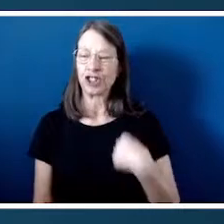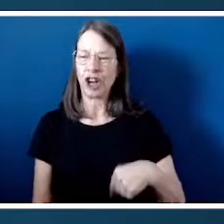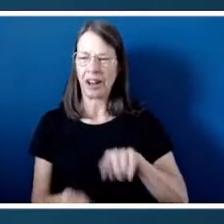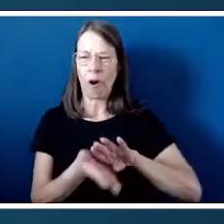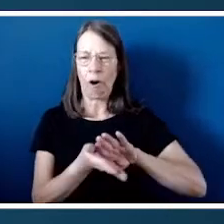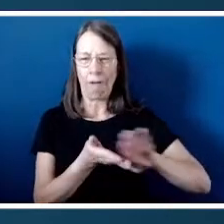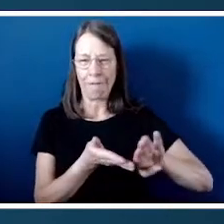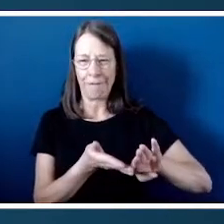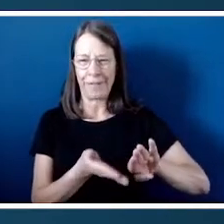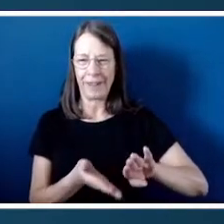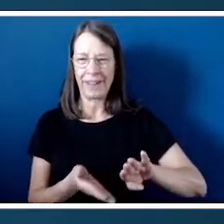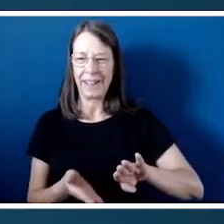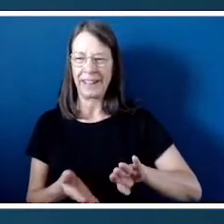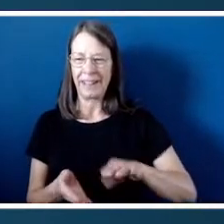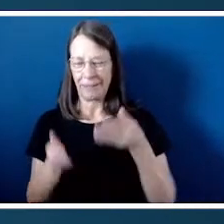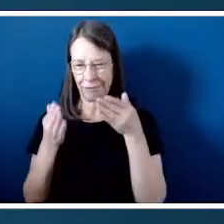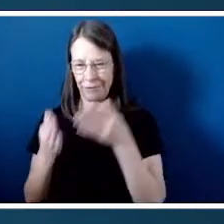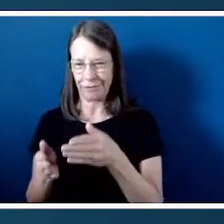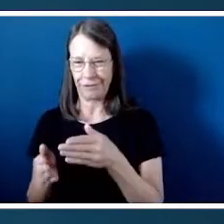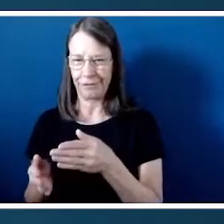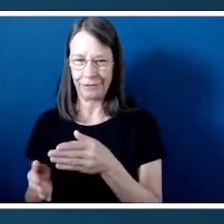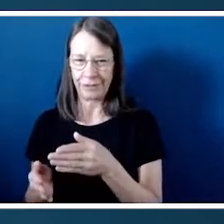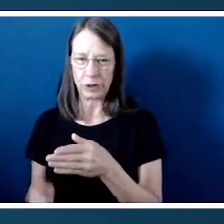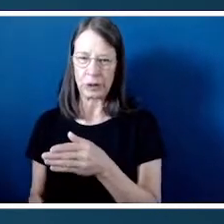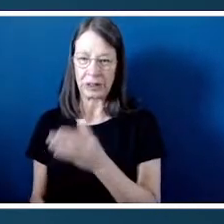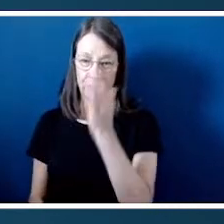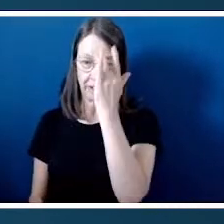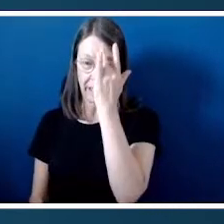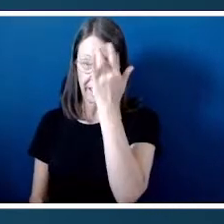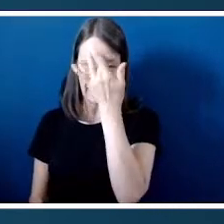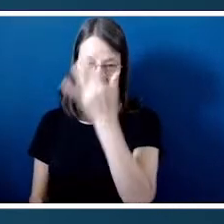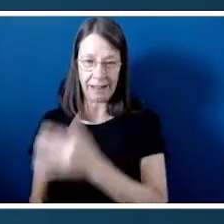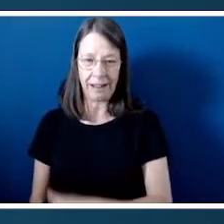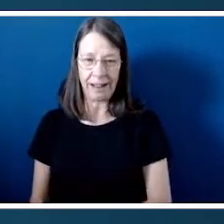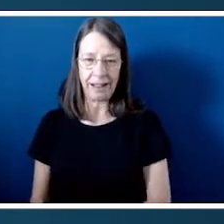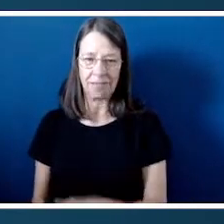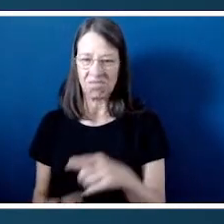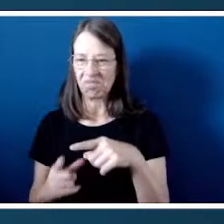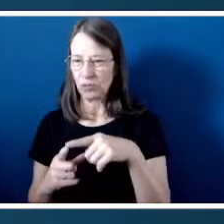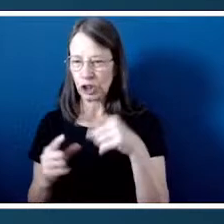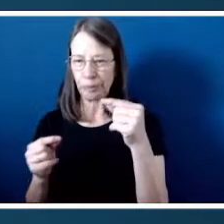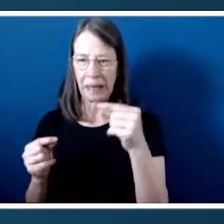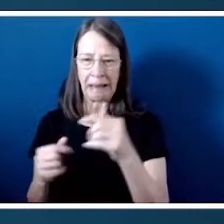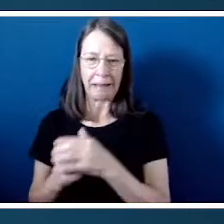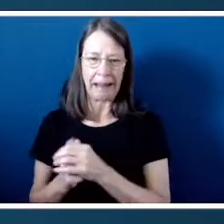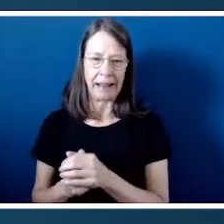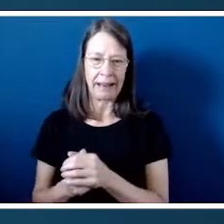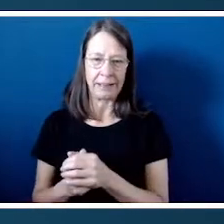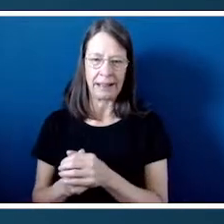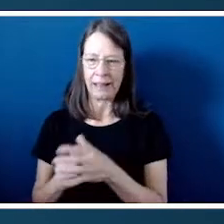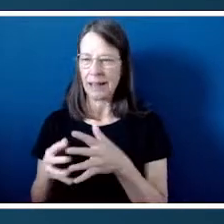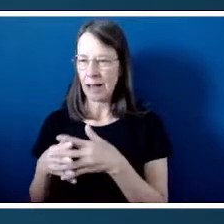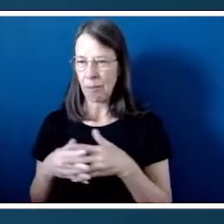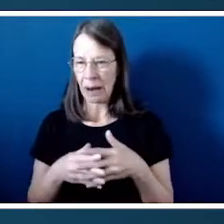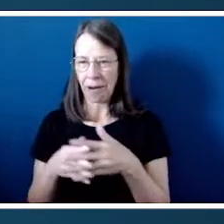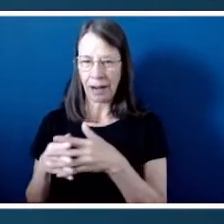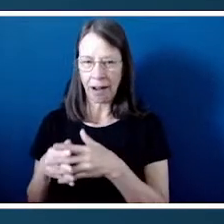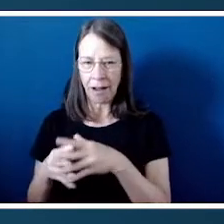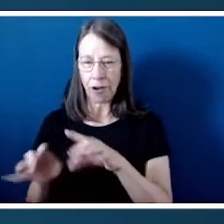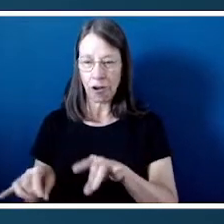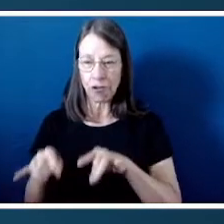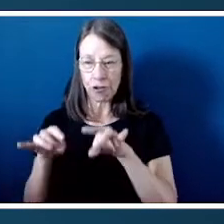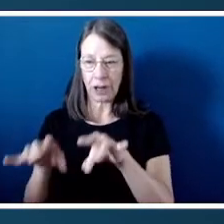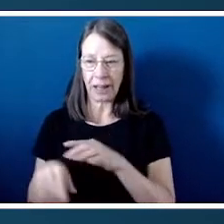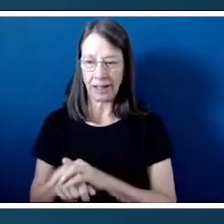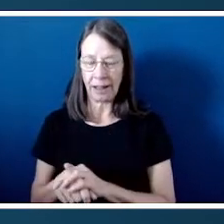if you look at Quad, it includes Japan, India, US, Australia. You look at the whole